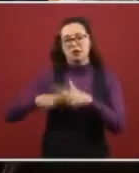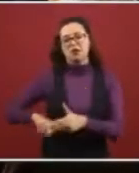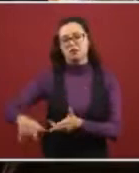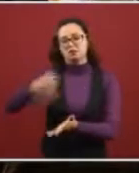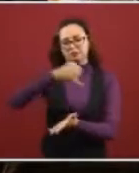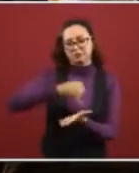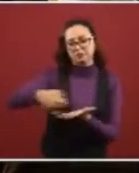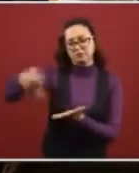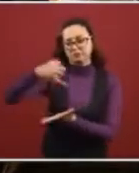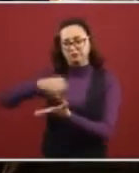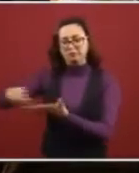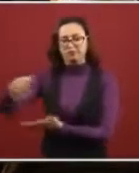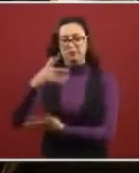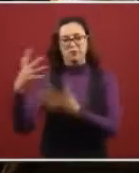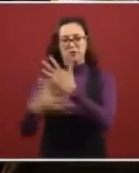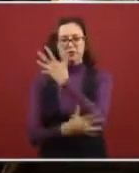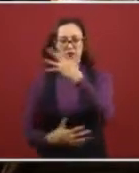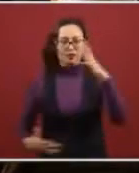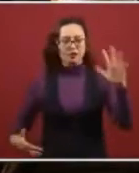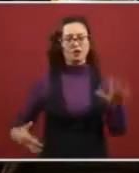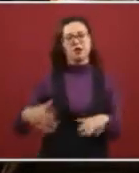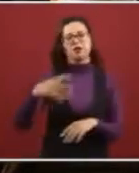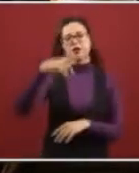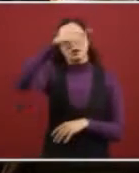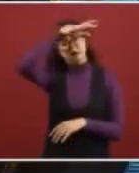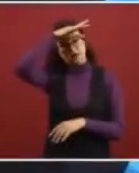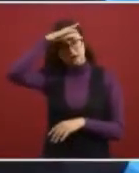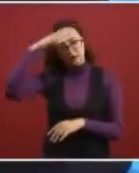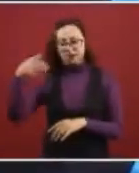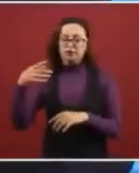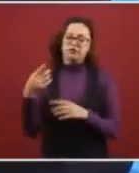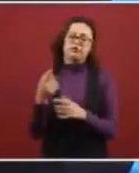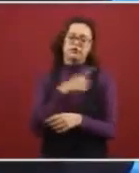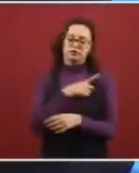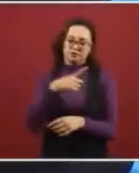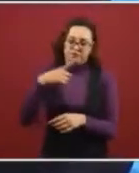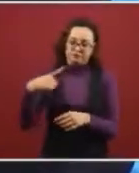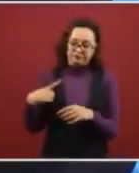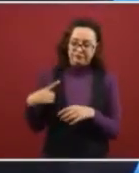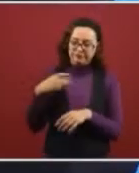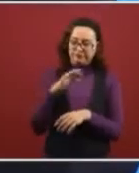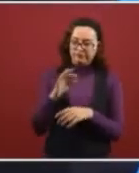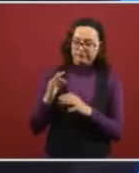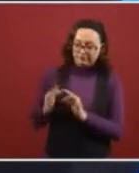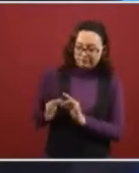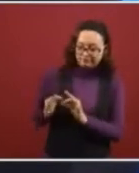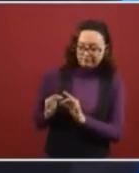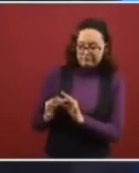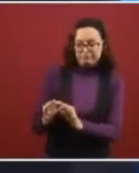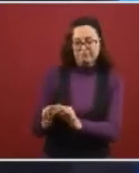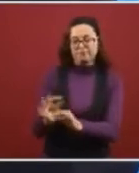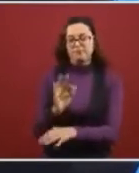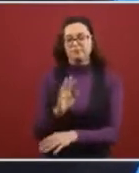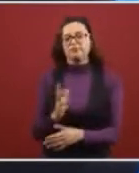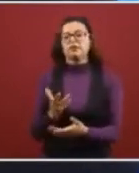for the agricultural cycle. And in this sense, we guarantee the total